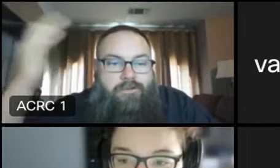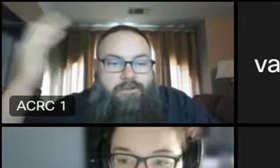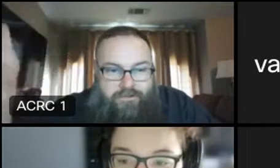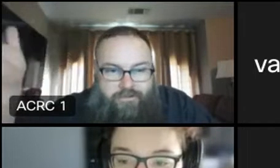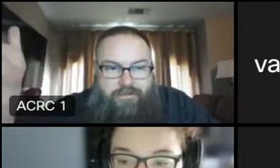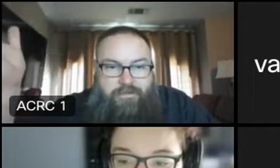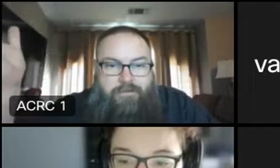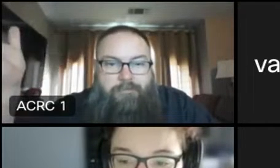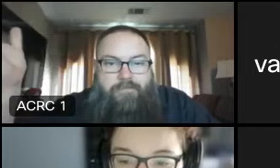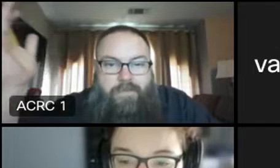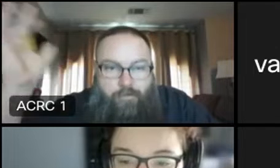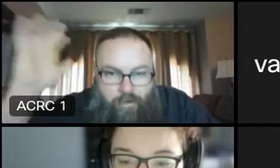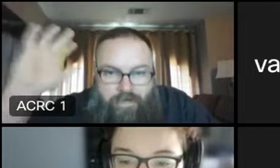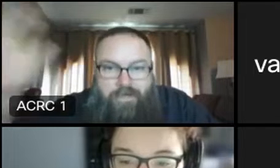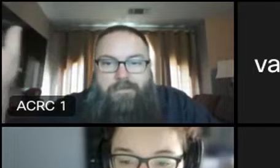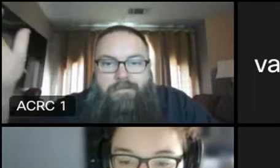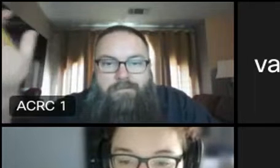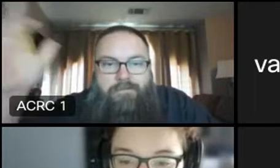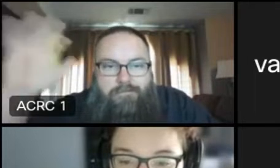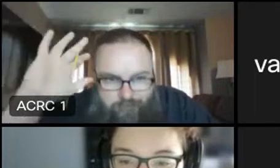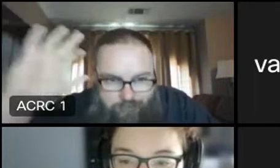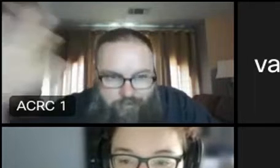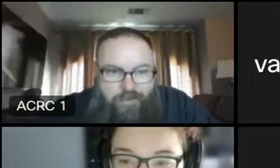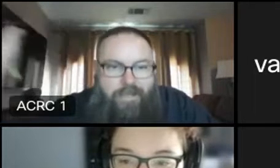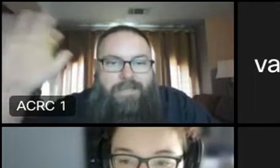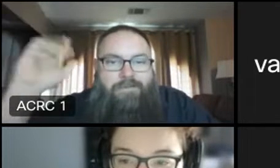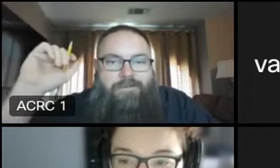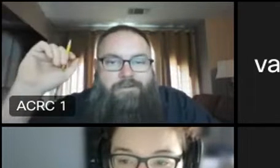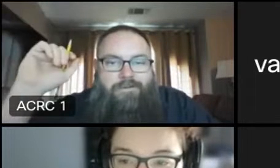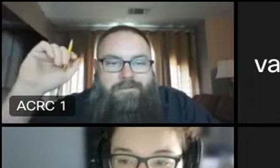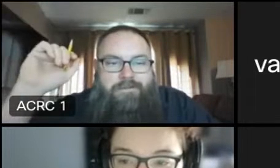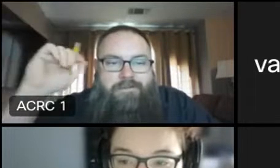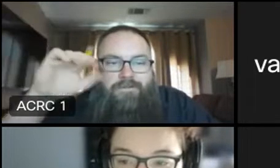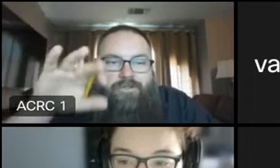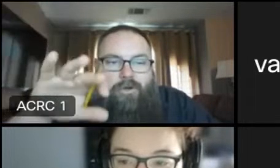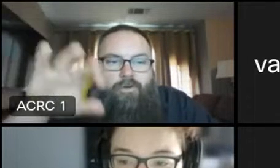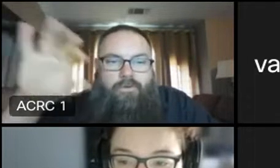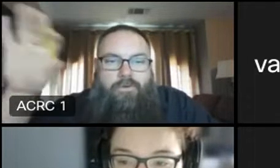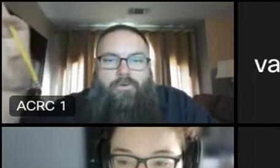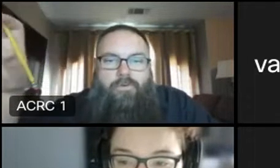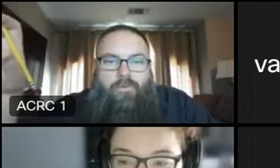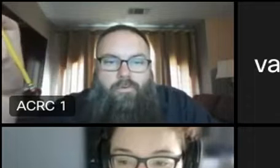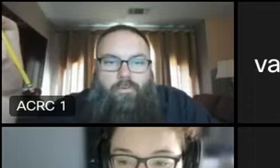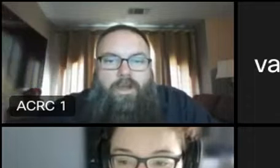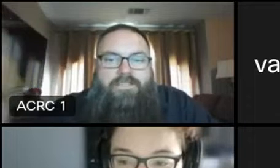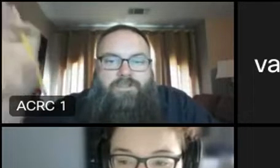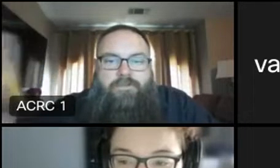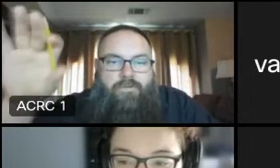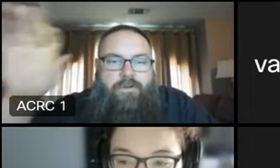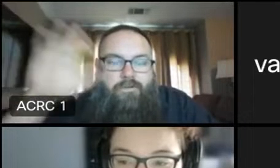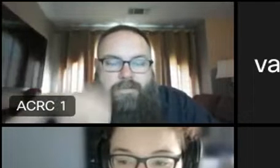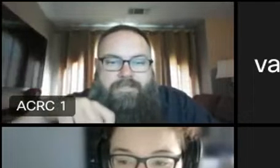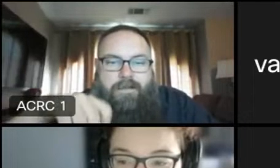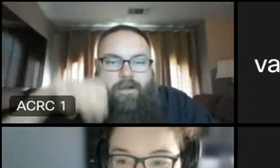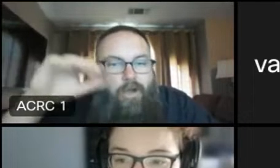alternative services that were needed for the client's IPP goals. So what service